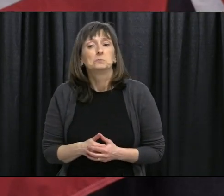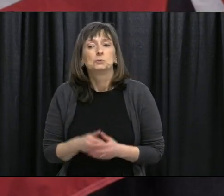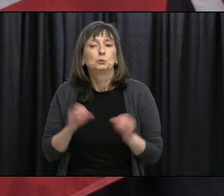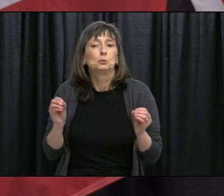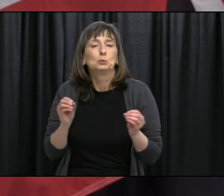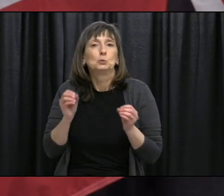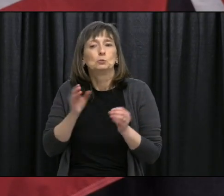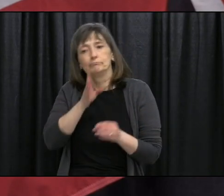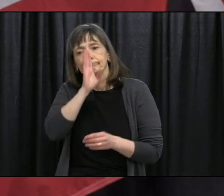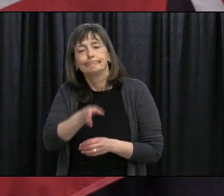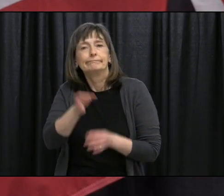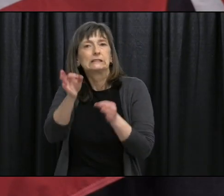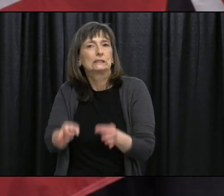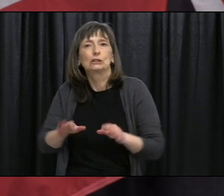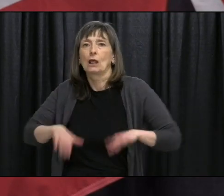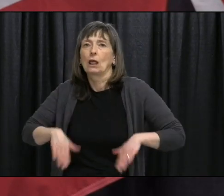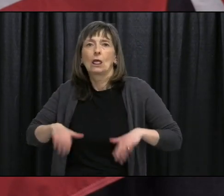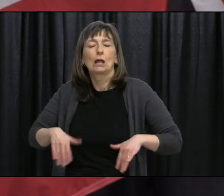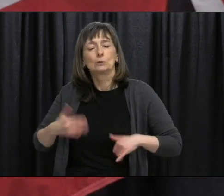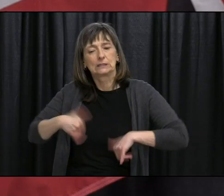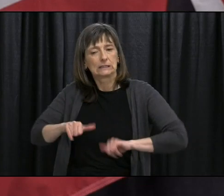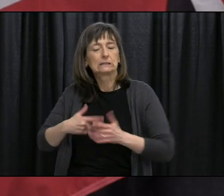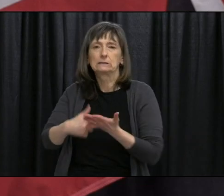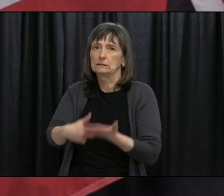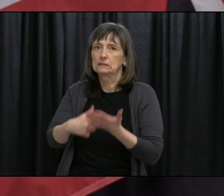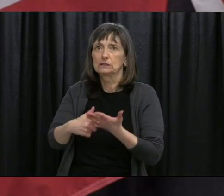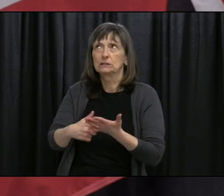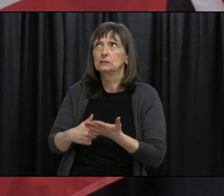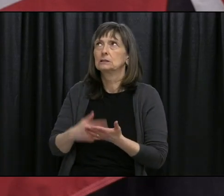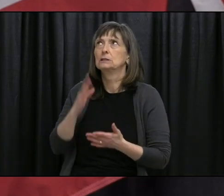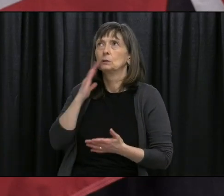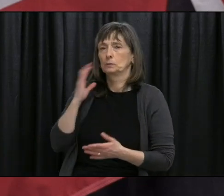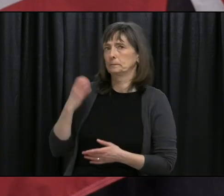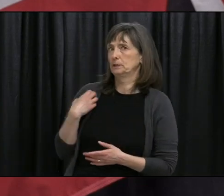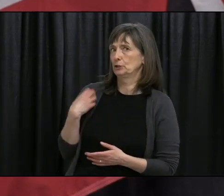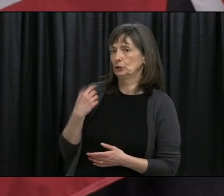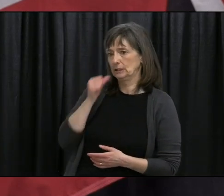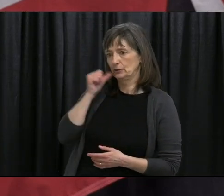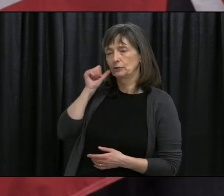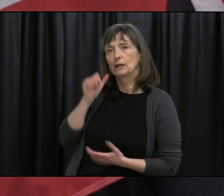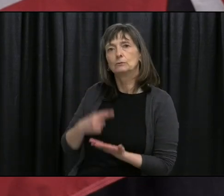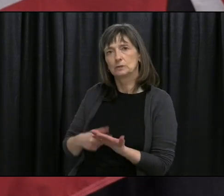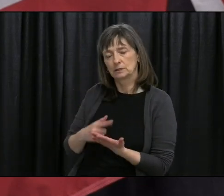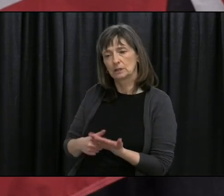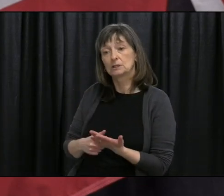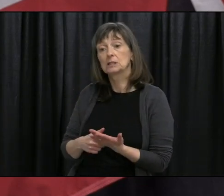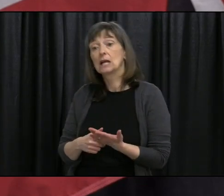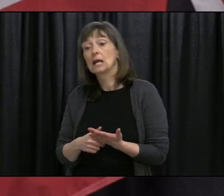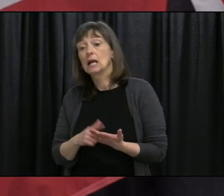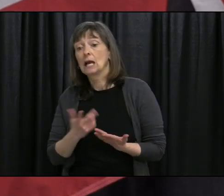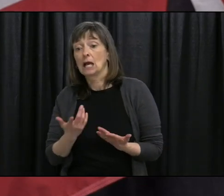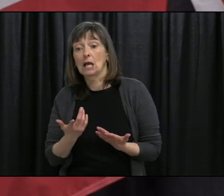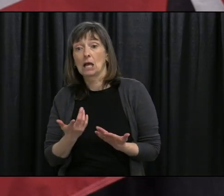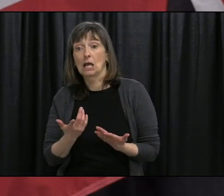will continue to work with them. I know the minister had a conversation yesterday. We'll be speaking to officials now later before the week's